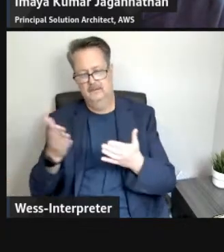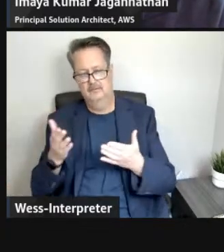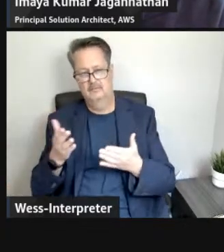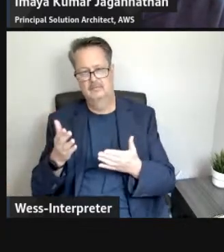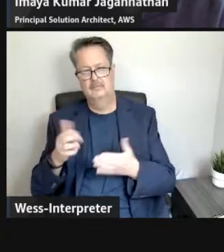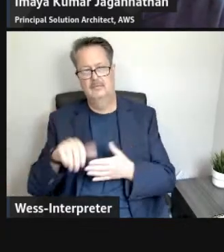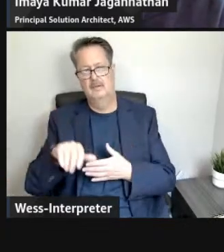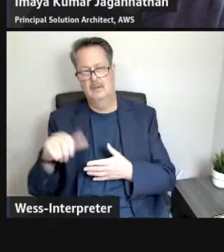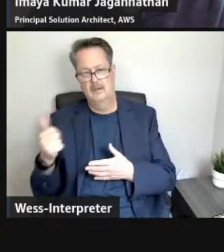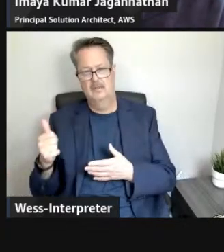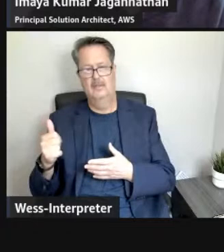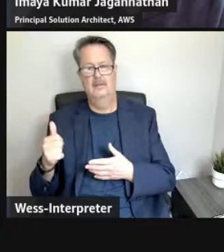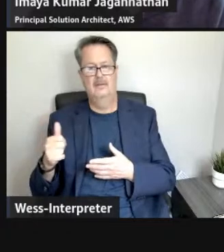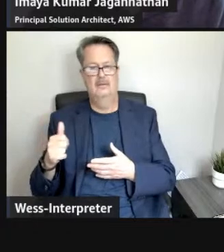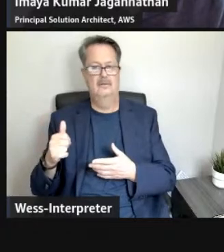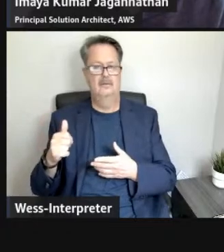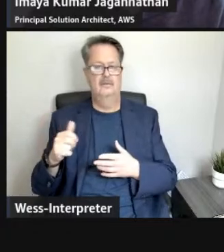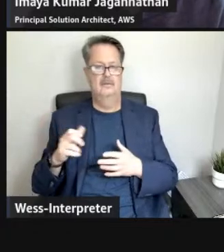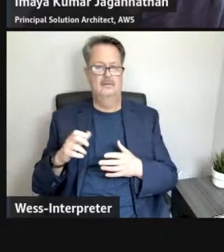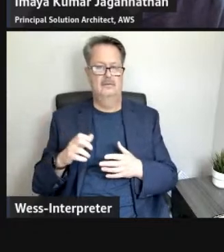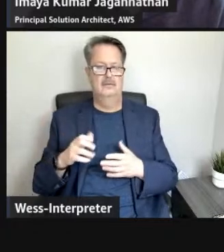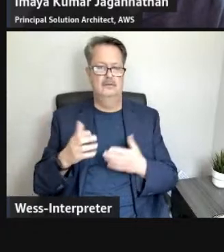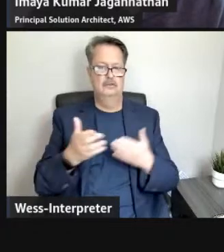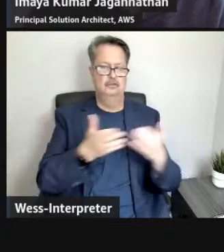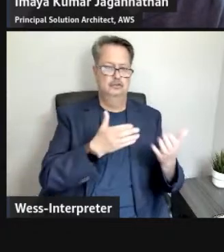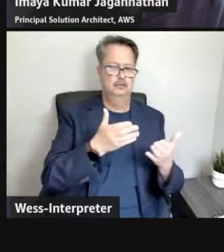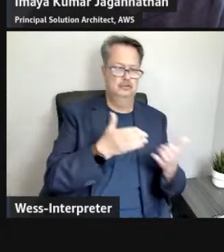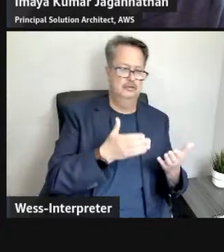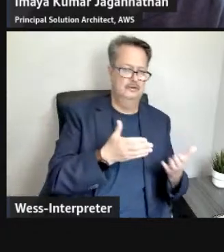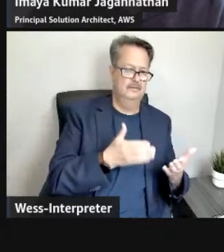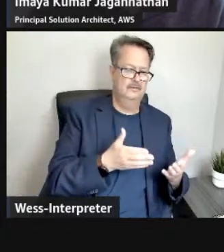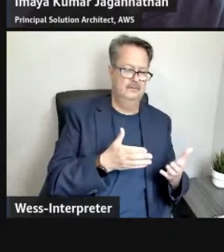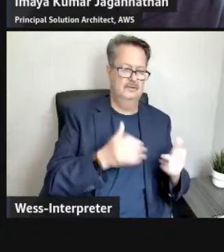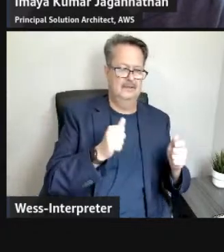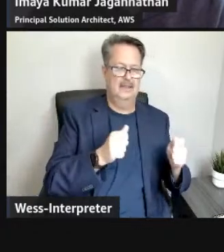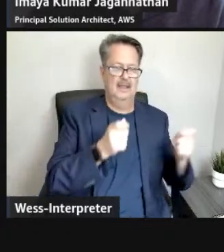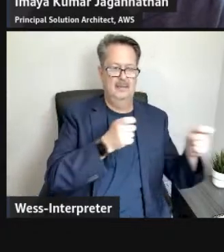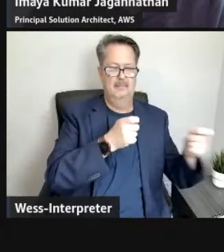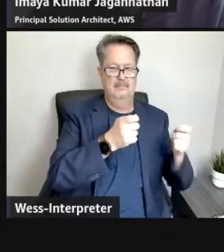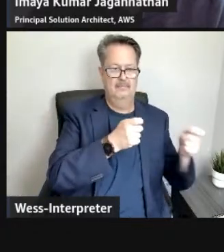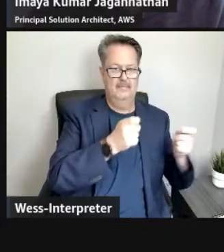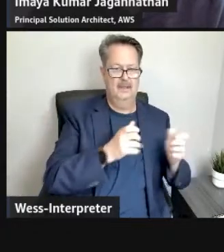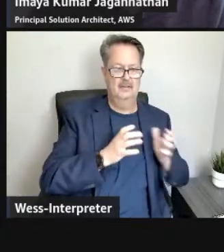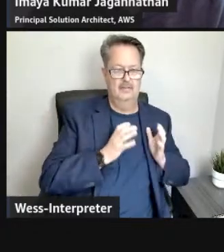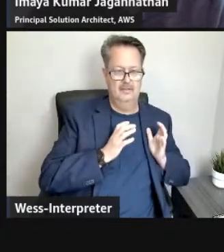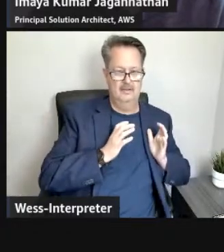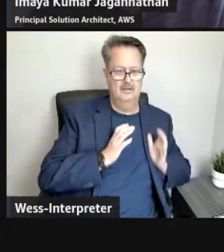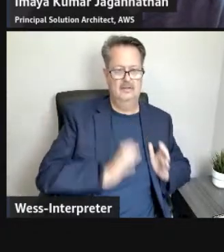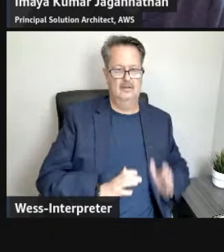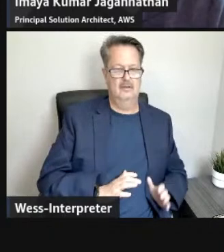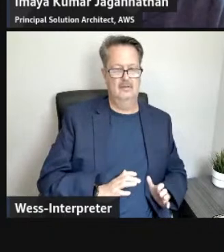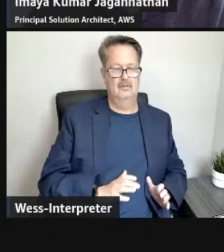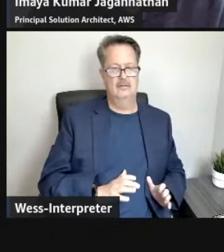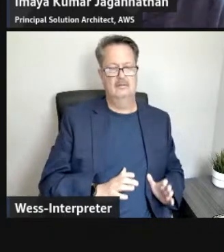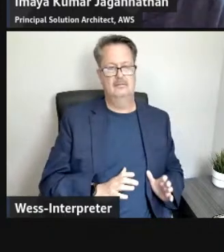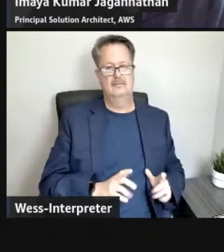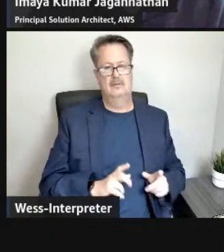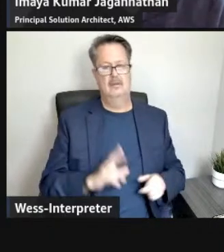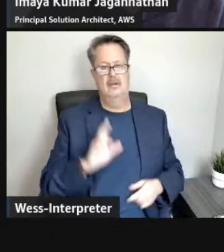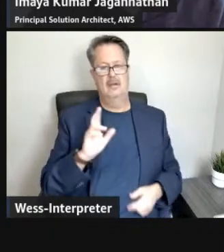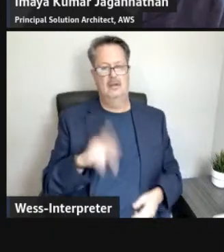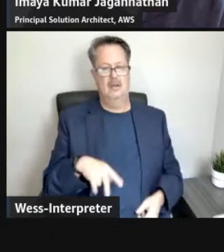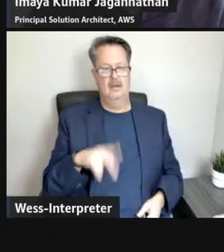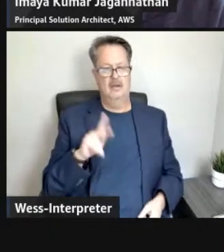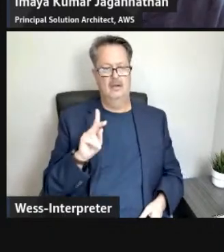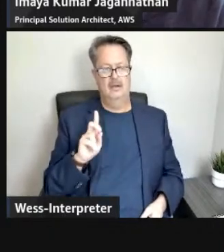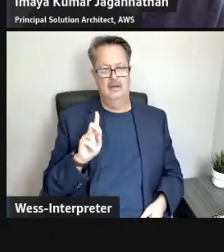collectors act as a client. But the server can, in this case, manage the clients in terms of updating the configuration and upgrading the